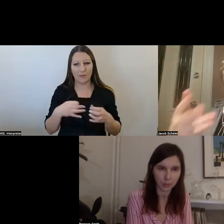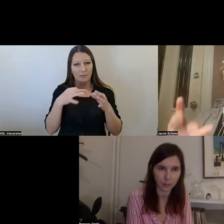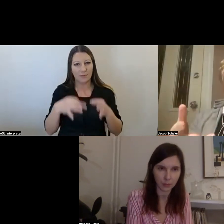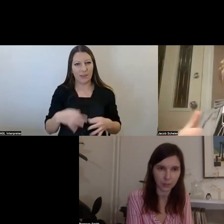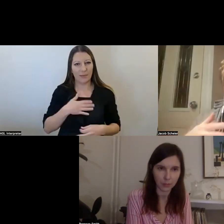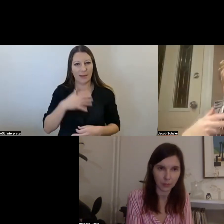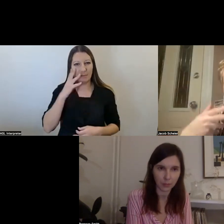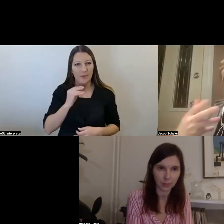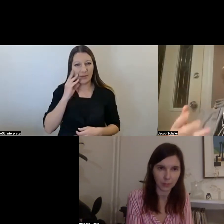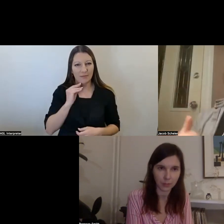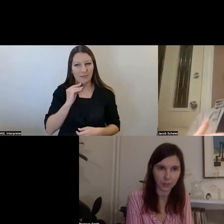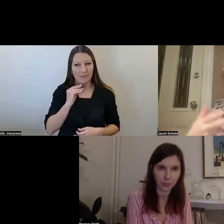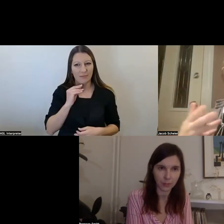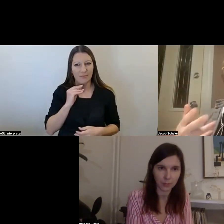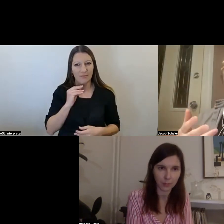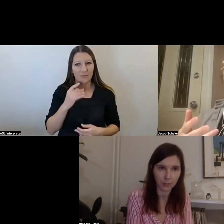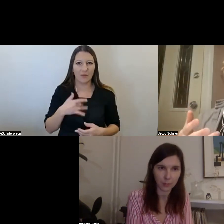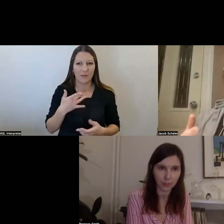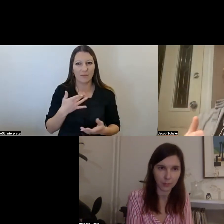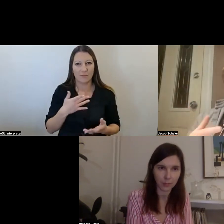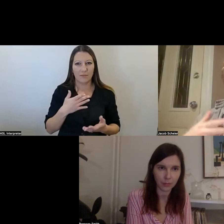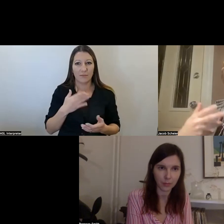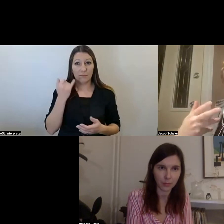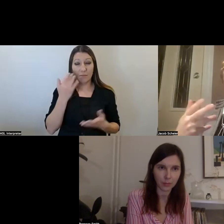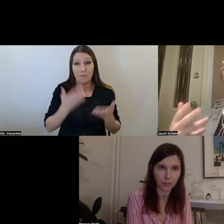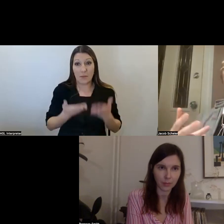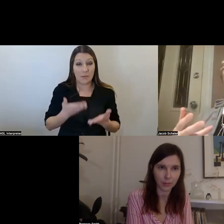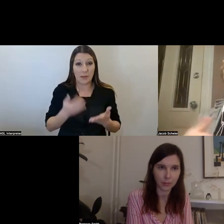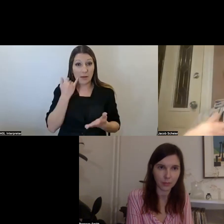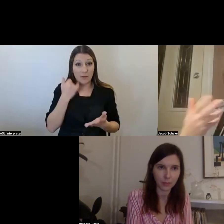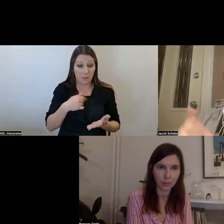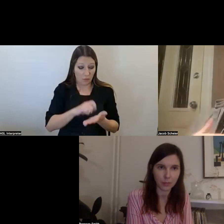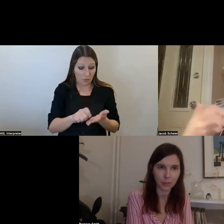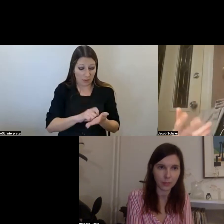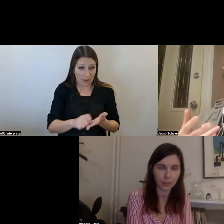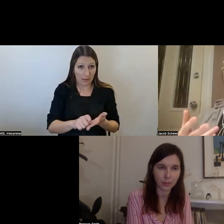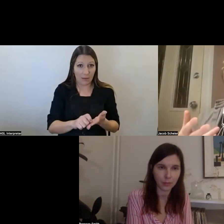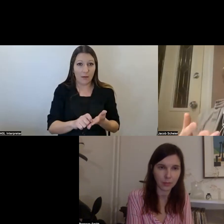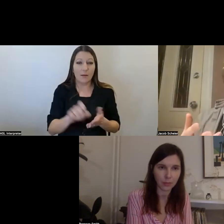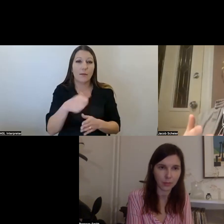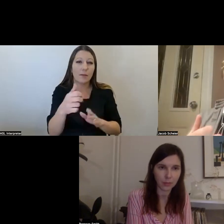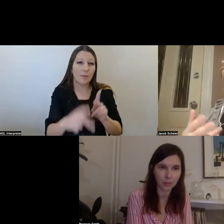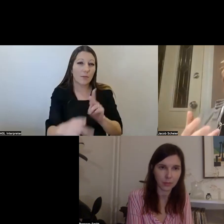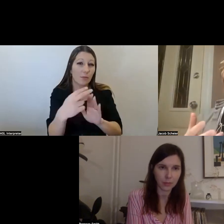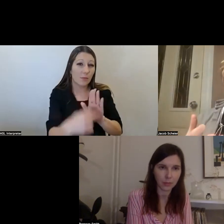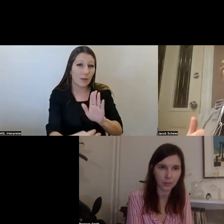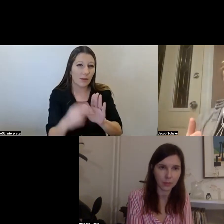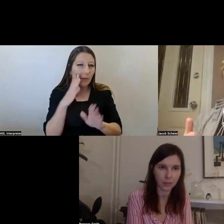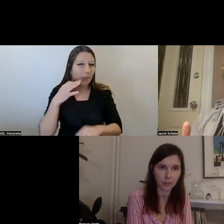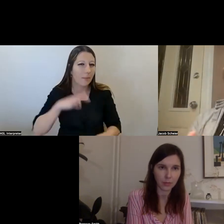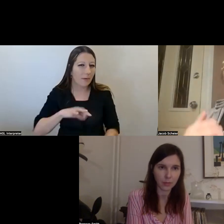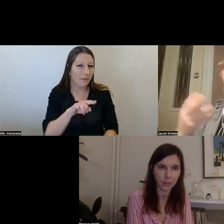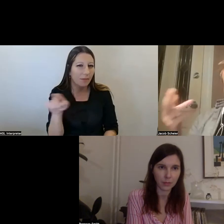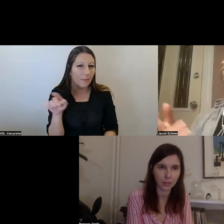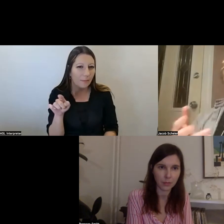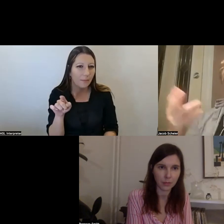these poems can do that for someone else, I think that is, it's not actually the first time it's written about say depression, and